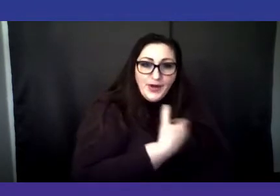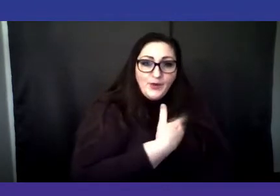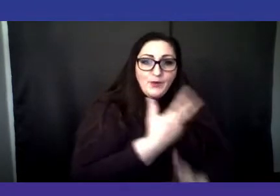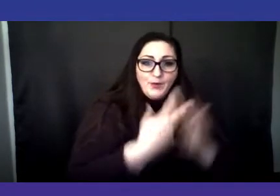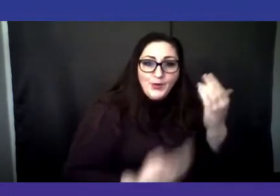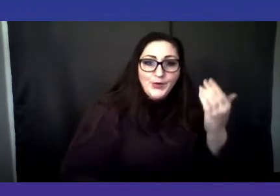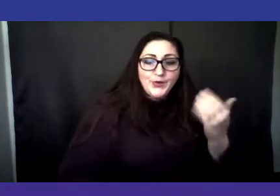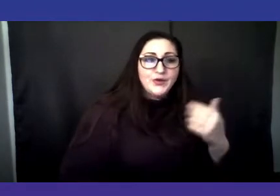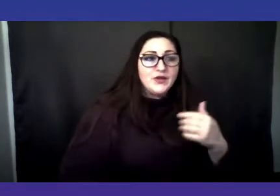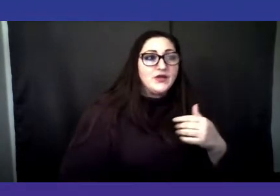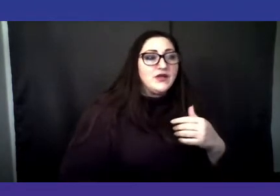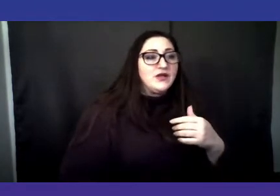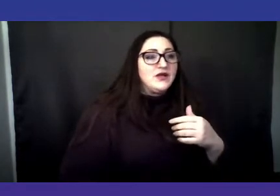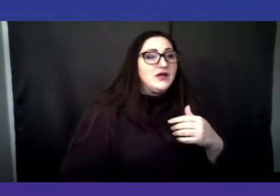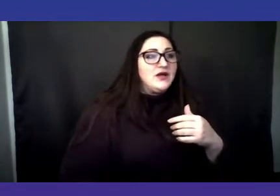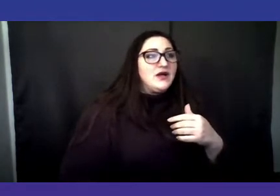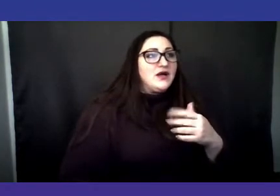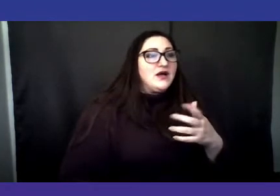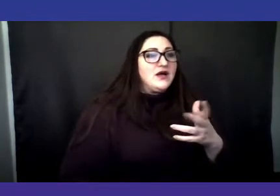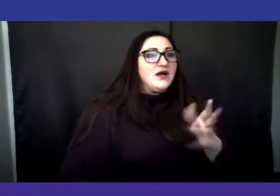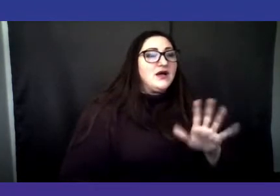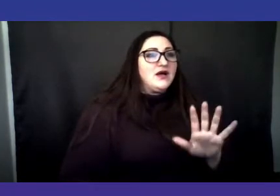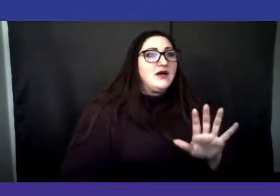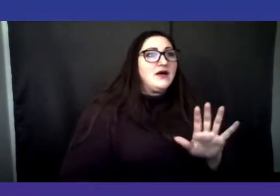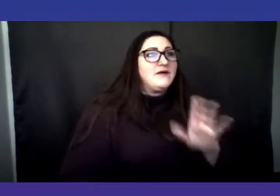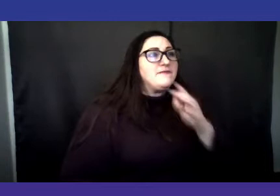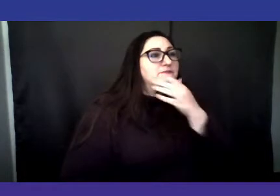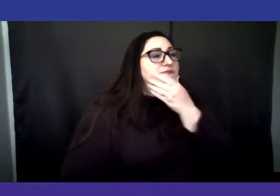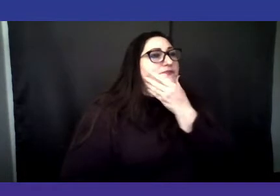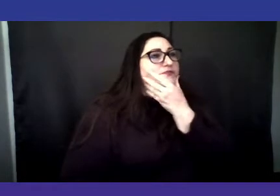is this